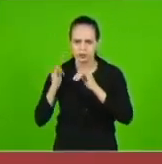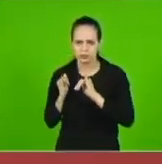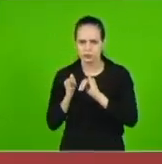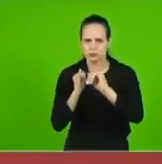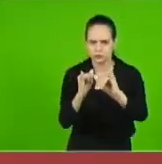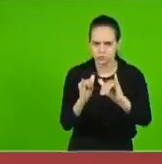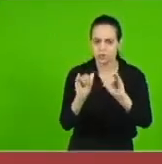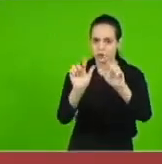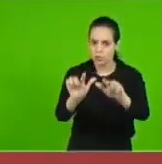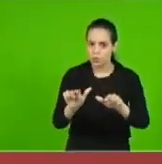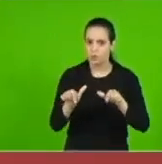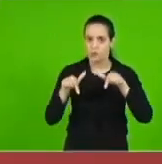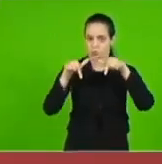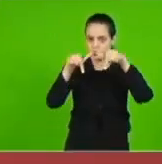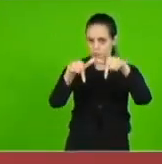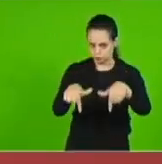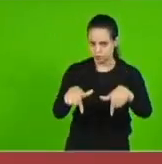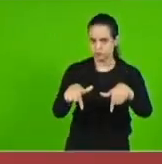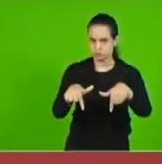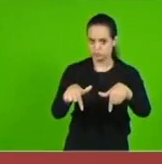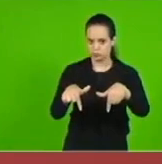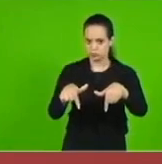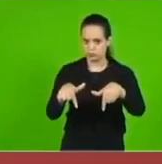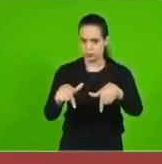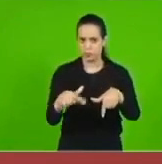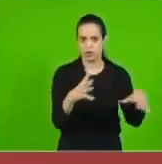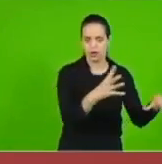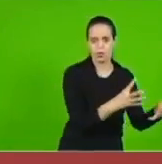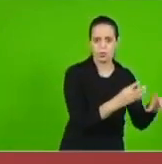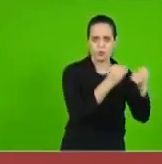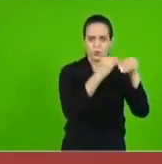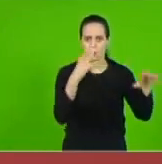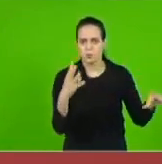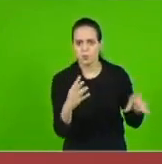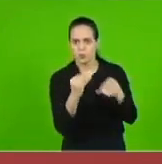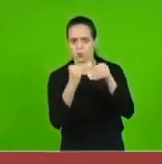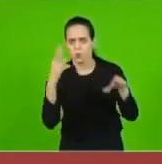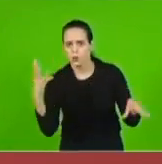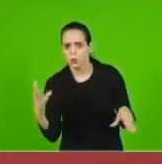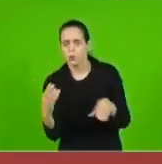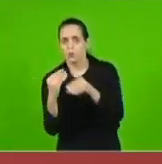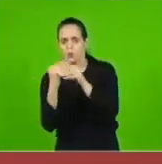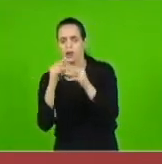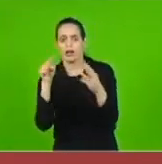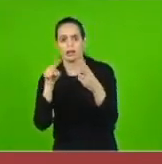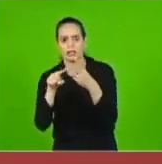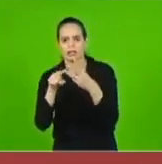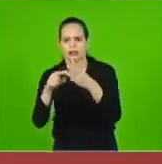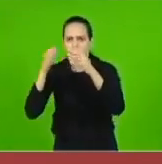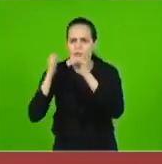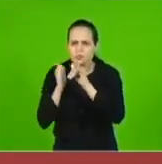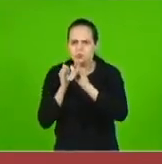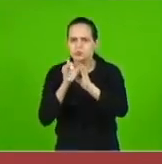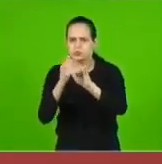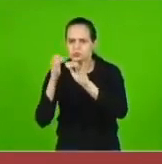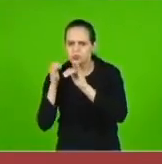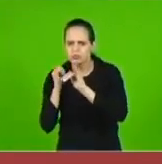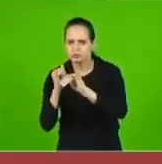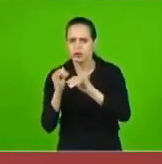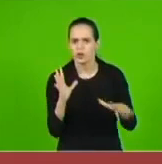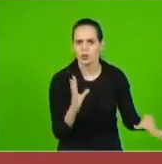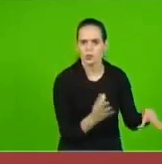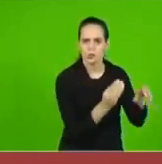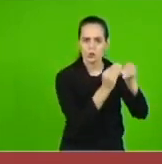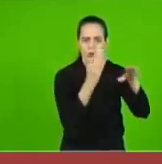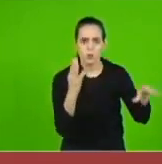play the second, they receive the result of first, and then the effects are cumulative until the